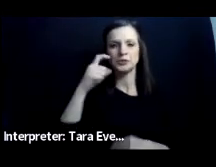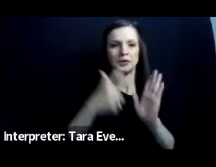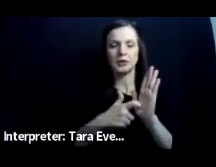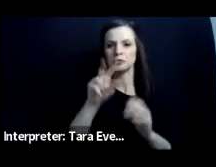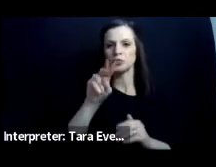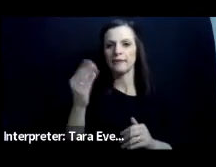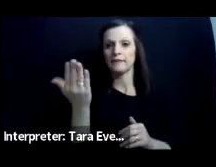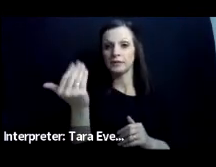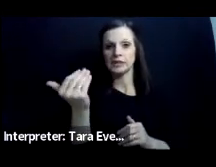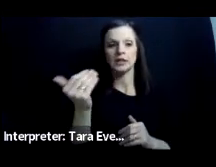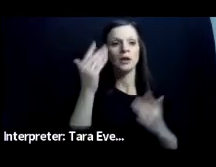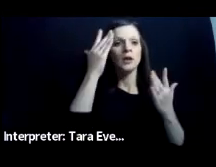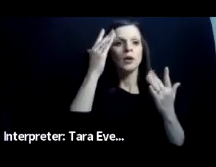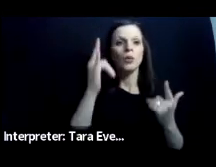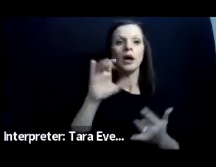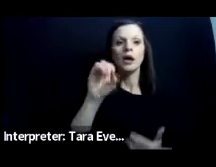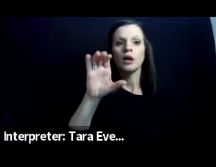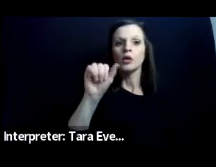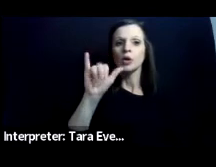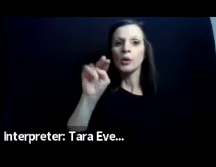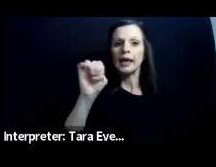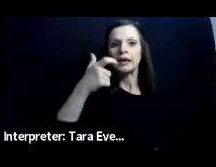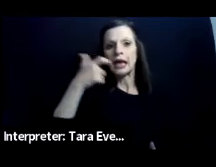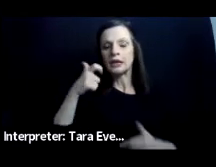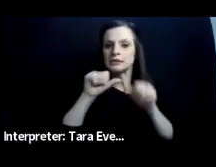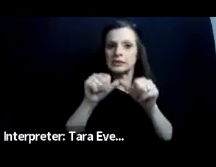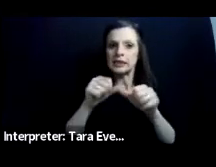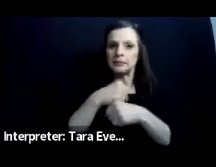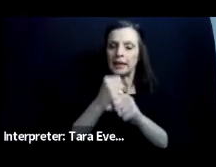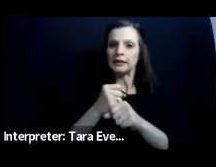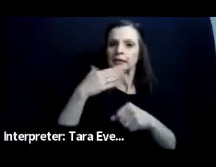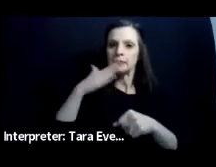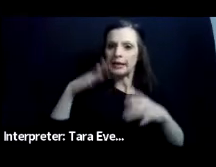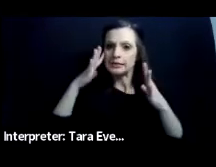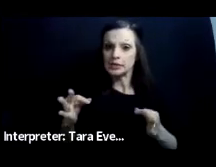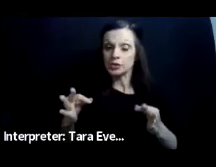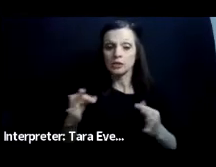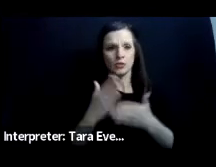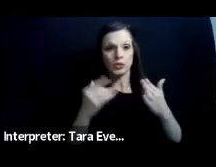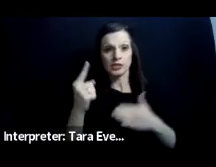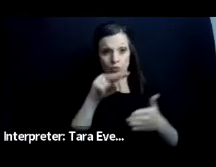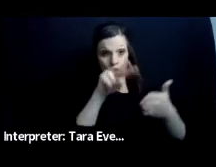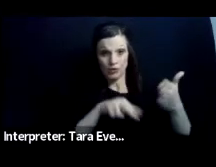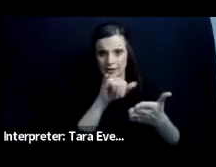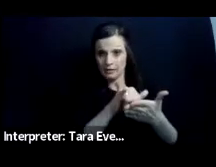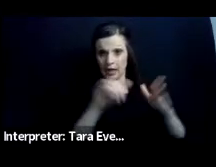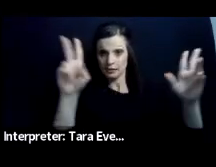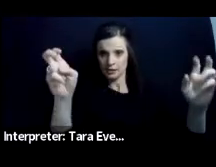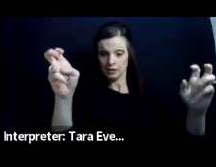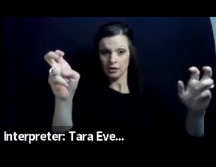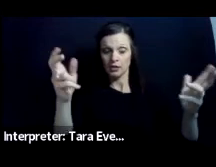cocaine addicts keep making bad decisions. Well, somebody reading that headline, the take home that they're probably going to